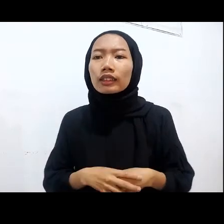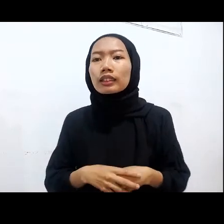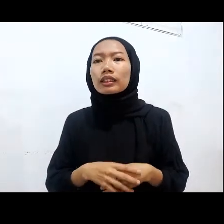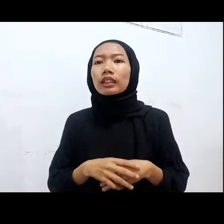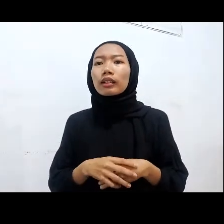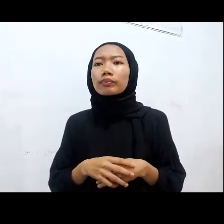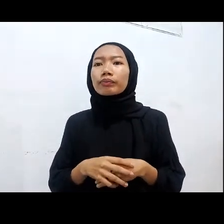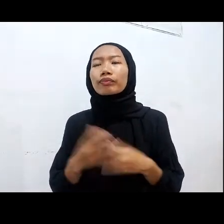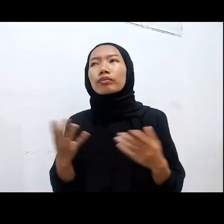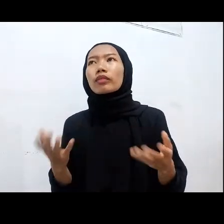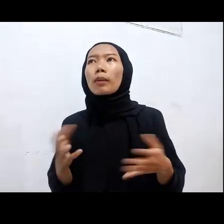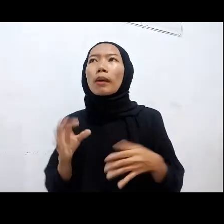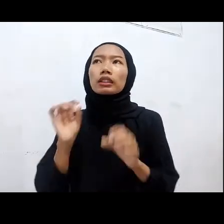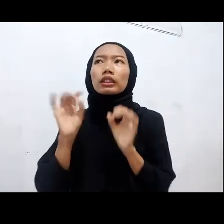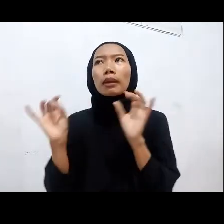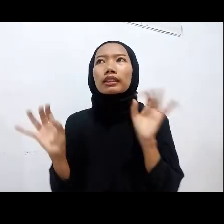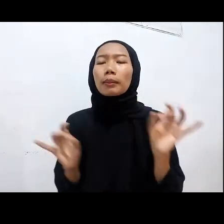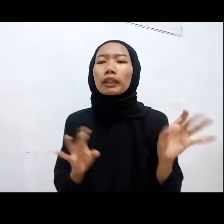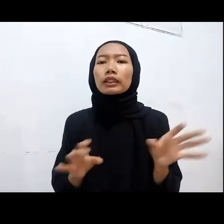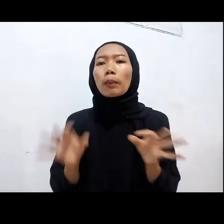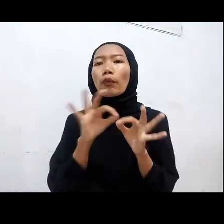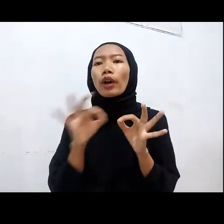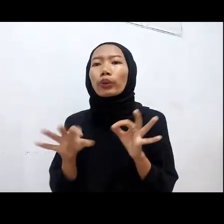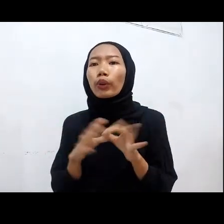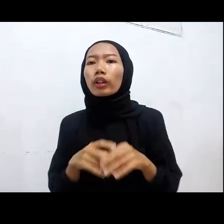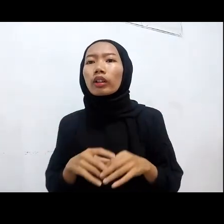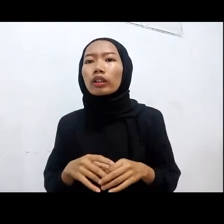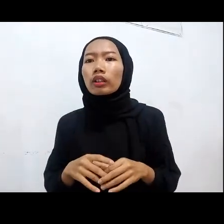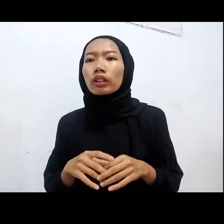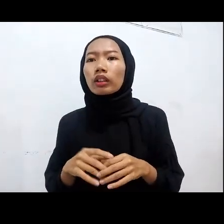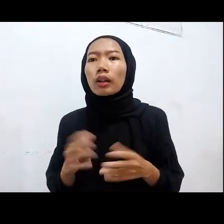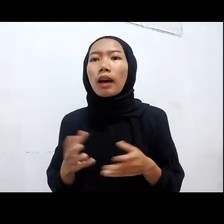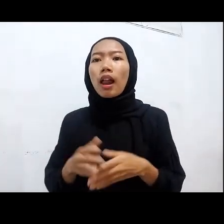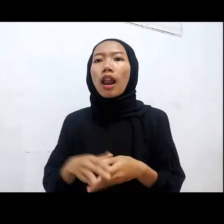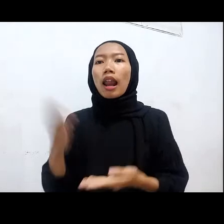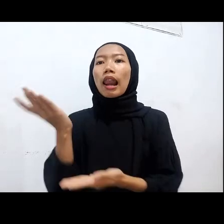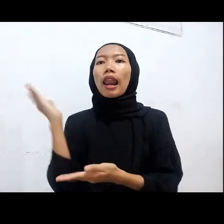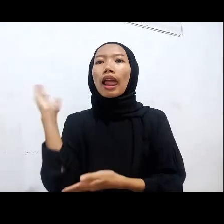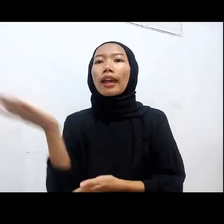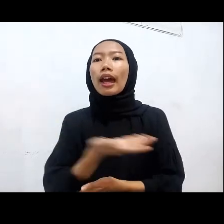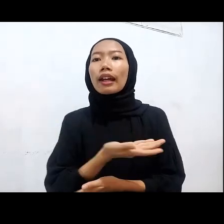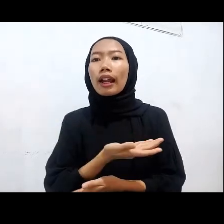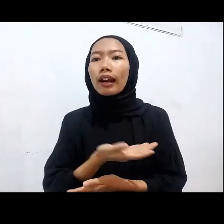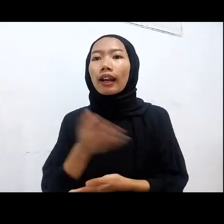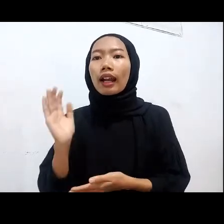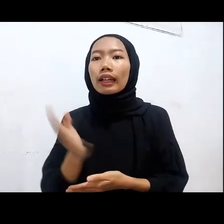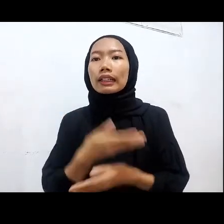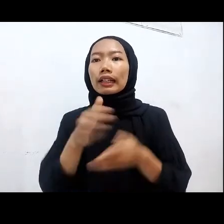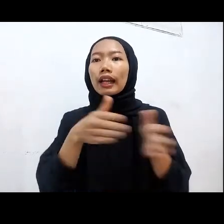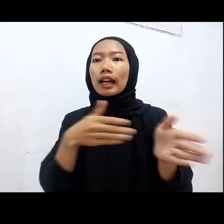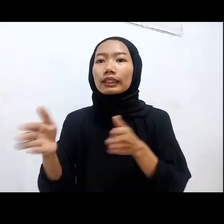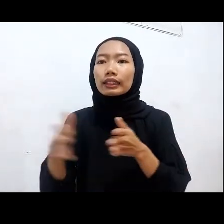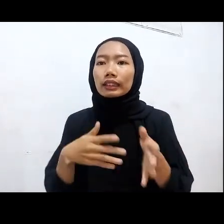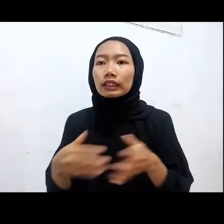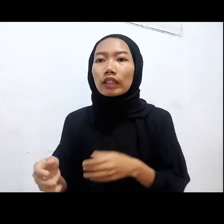the service is accessible. Some of them are beyond the control of the individual